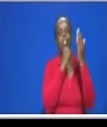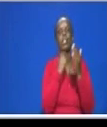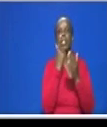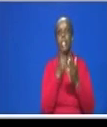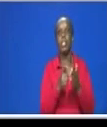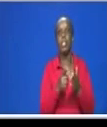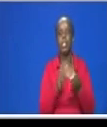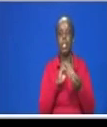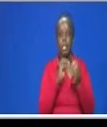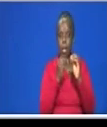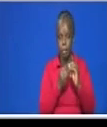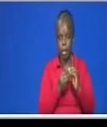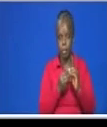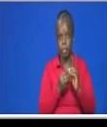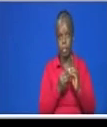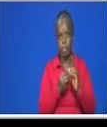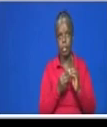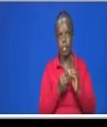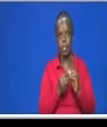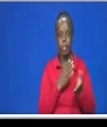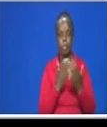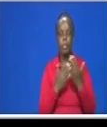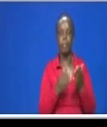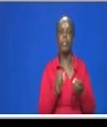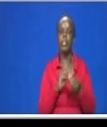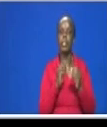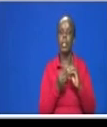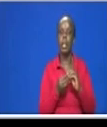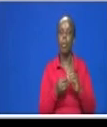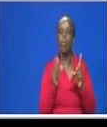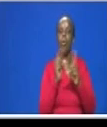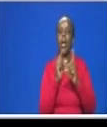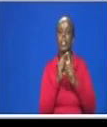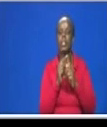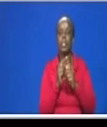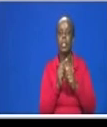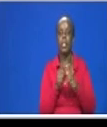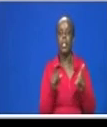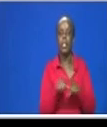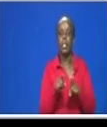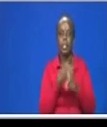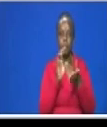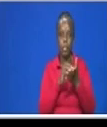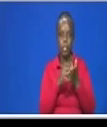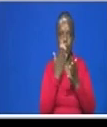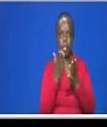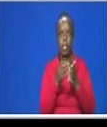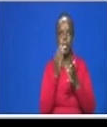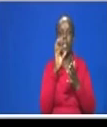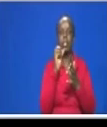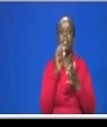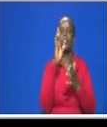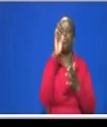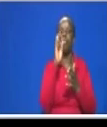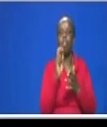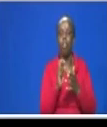a numerical form, either in figures or in words. And in our case, it is 4,